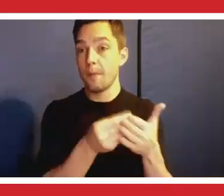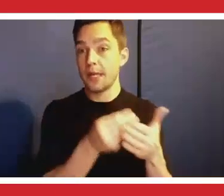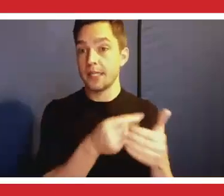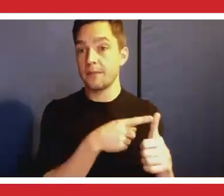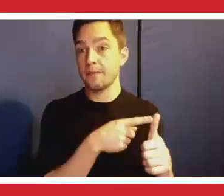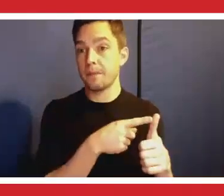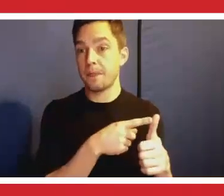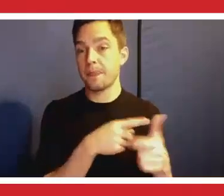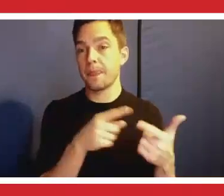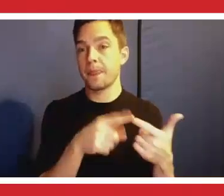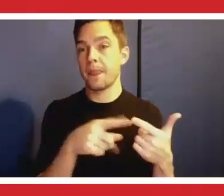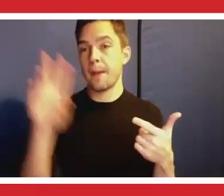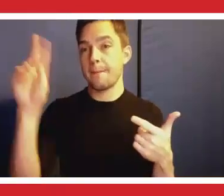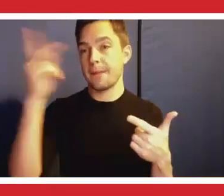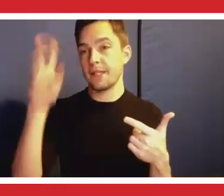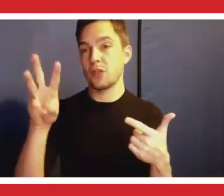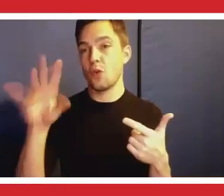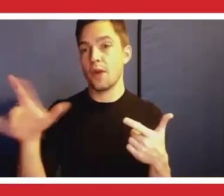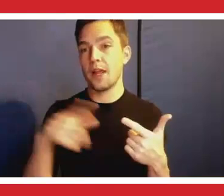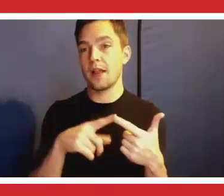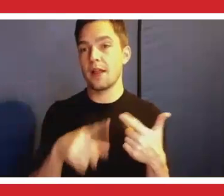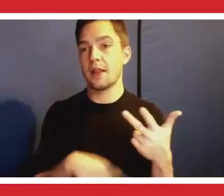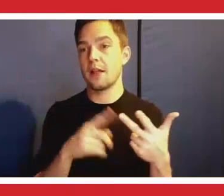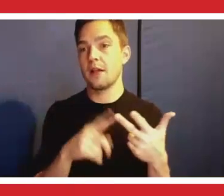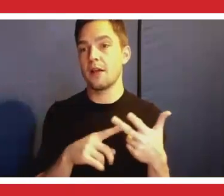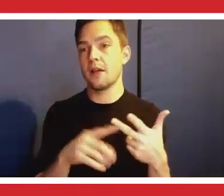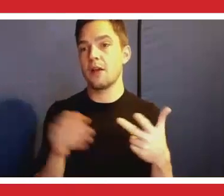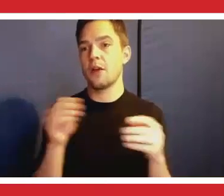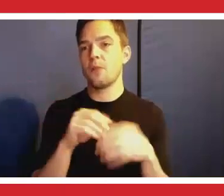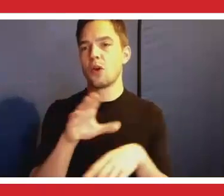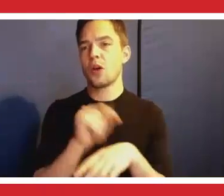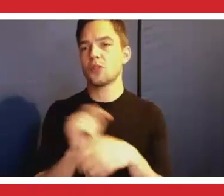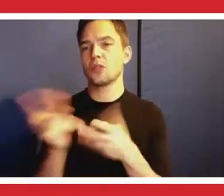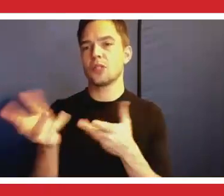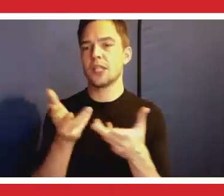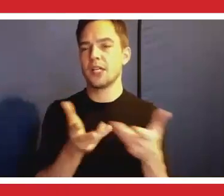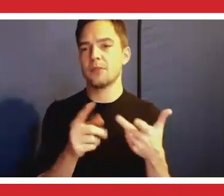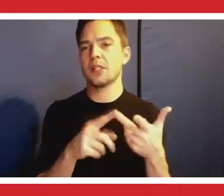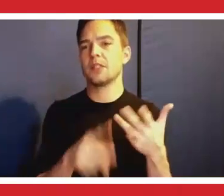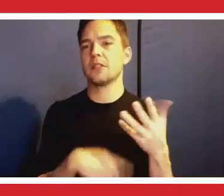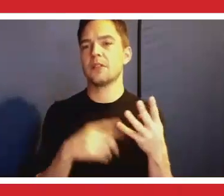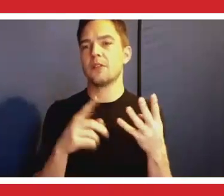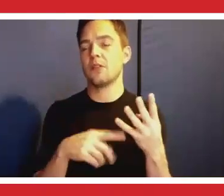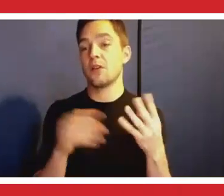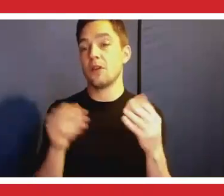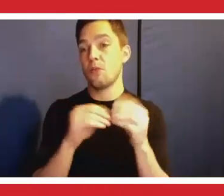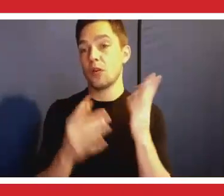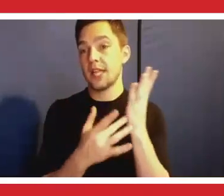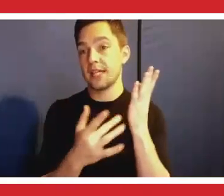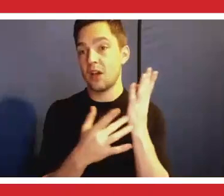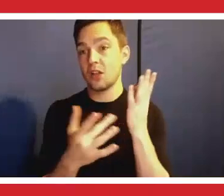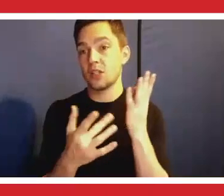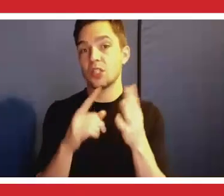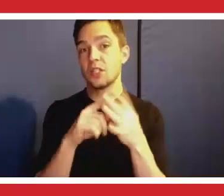Is it more political will? More consultation and engagement, more technology and